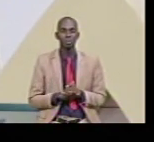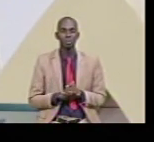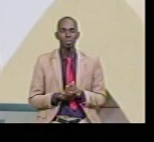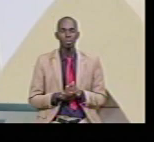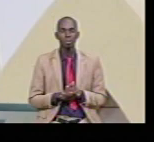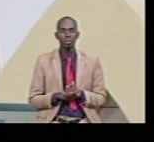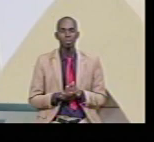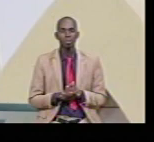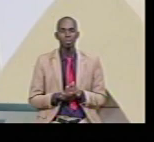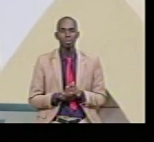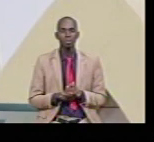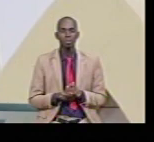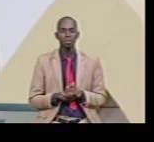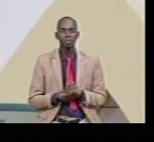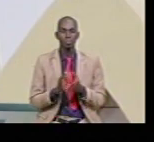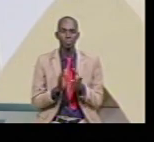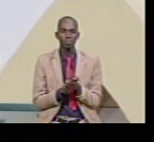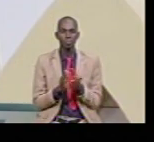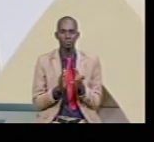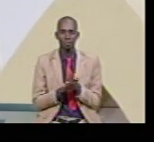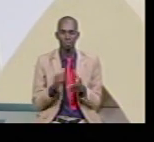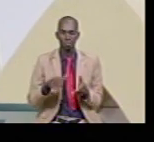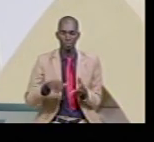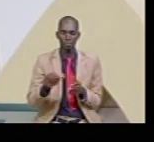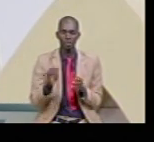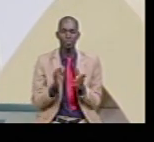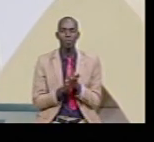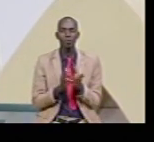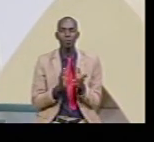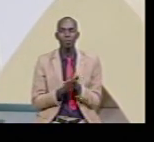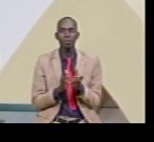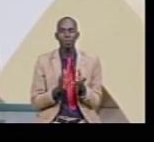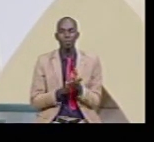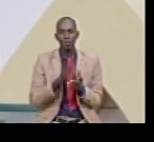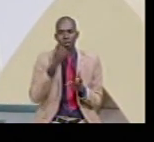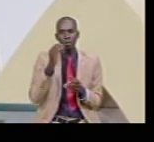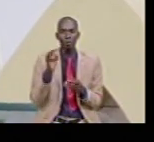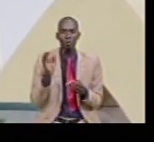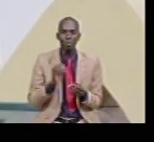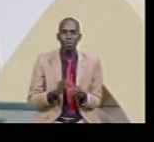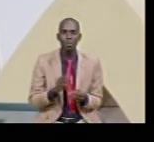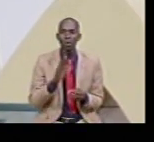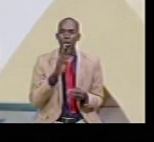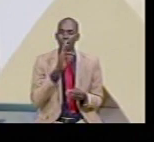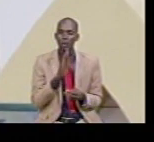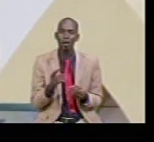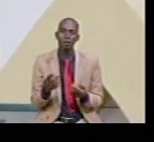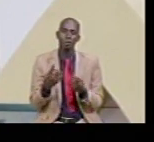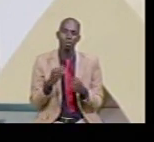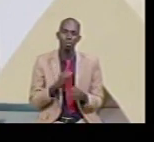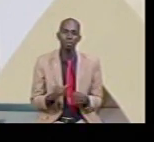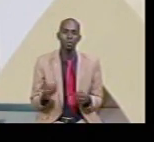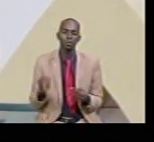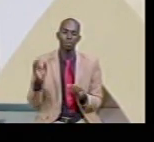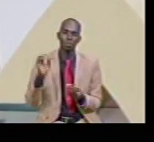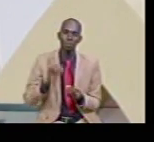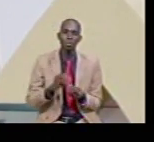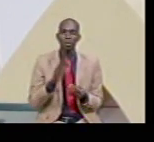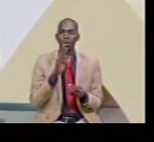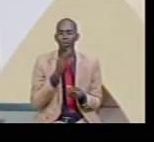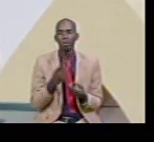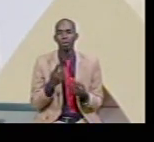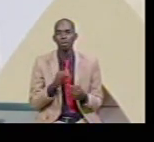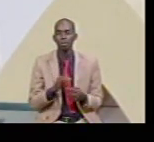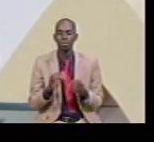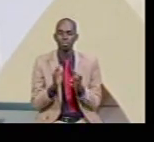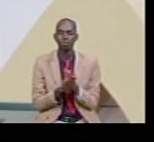Let's continue to put our hands together. More are coming. More are coming. More are coming.